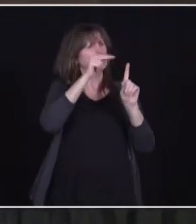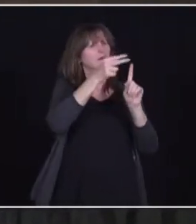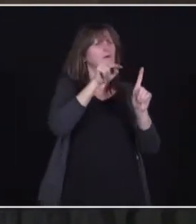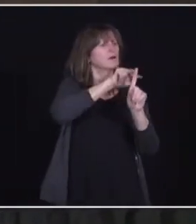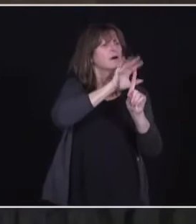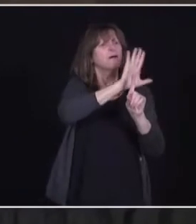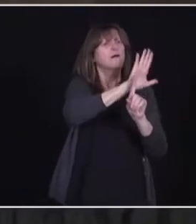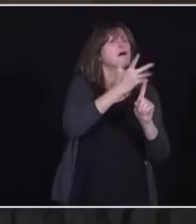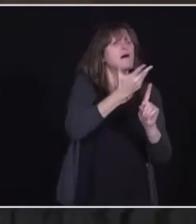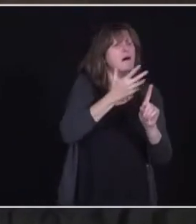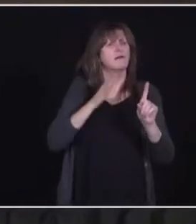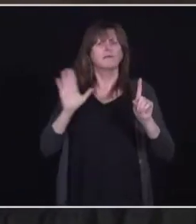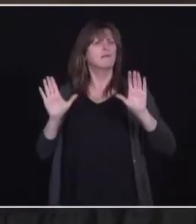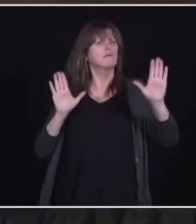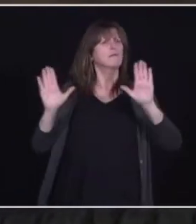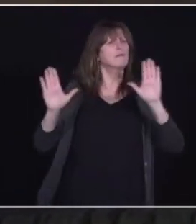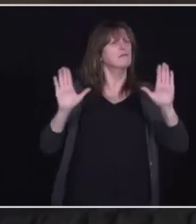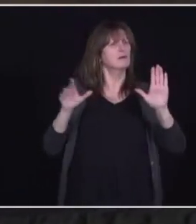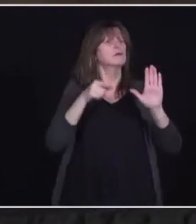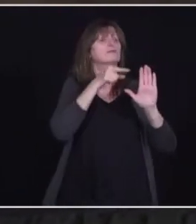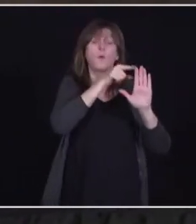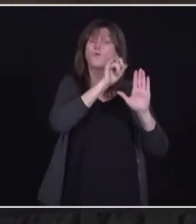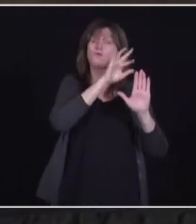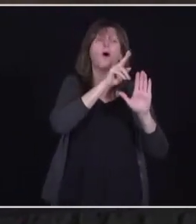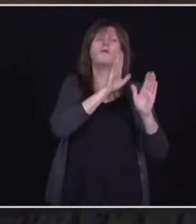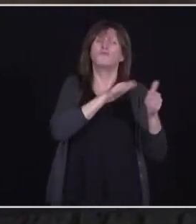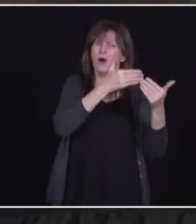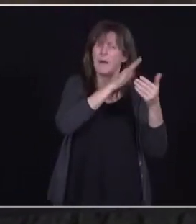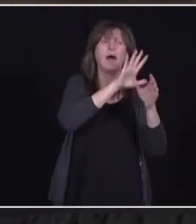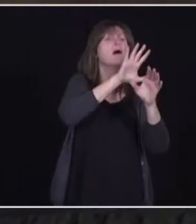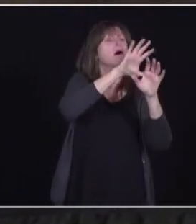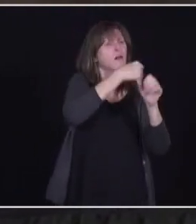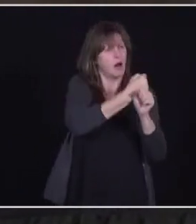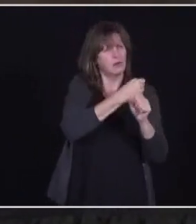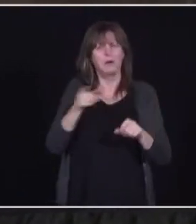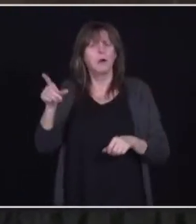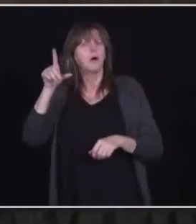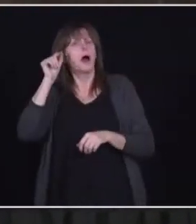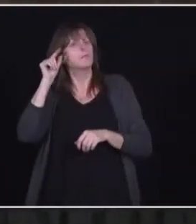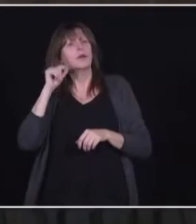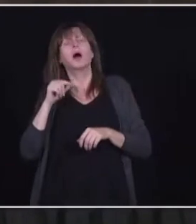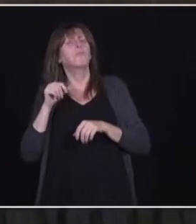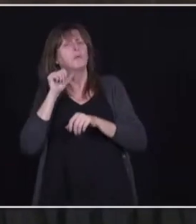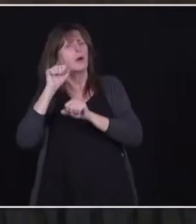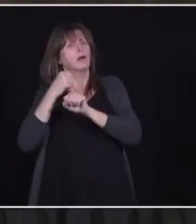York was recommended to go into lockdown. Hamilton, of course, is not there. Follow up?